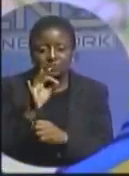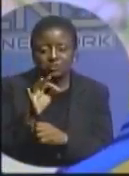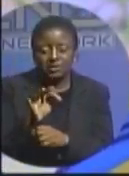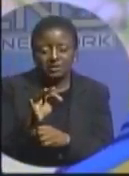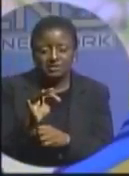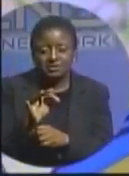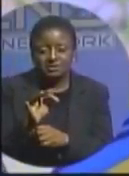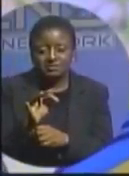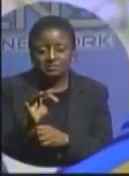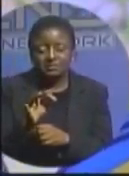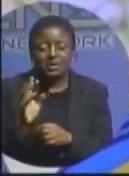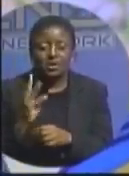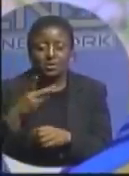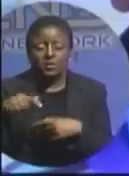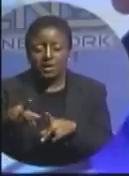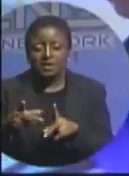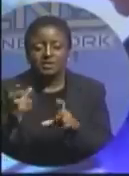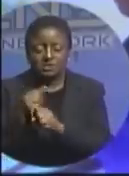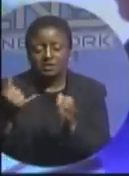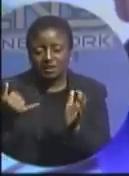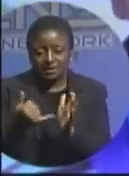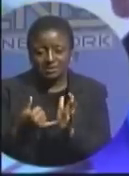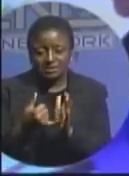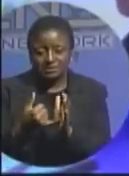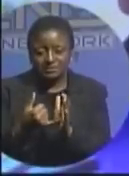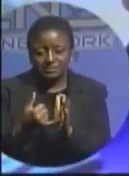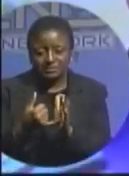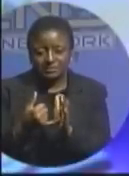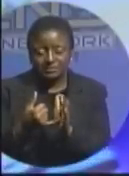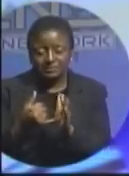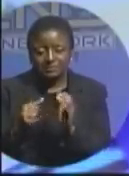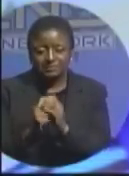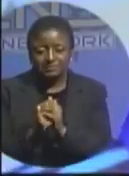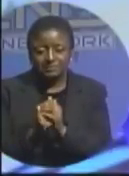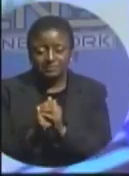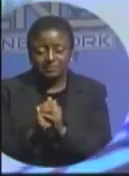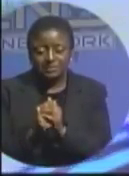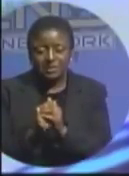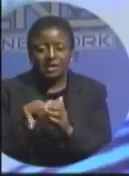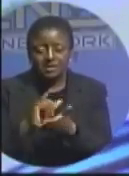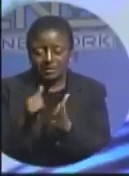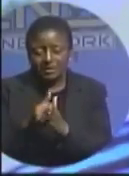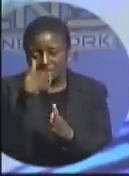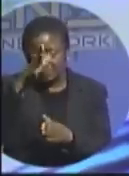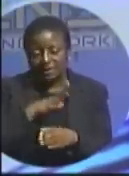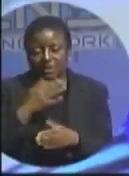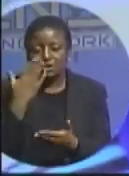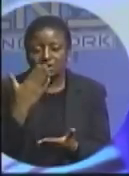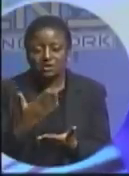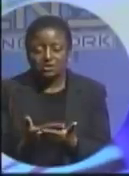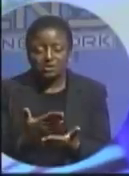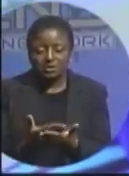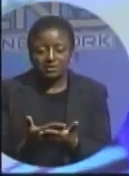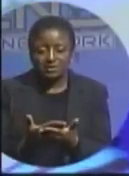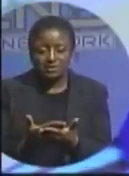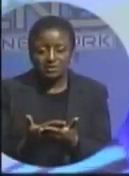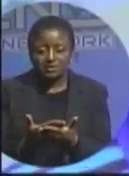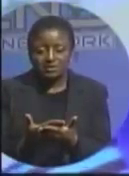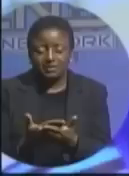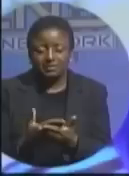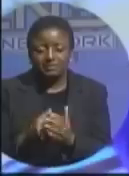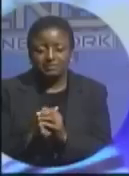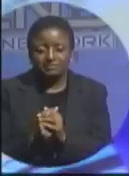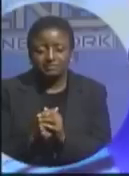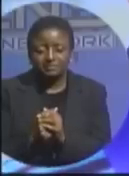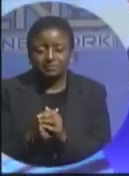It wasn't given to us. We ran out and we took it. Even the fans that were watching it, like, wow, these guys are really good. We never showed that we were